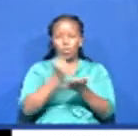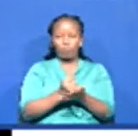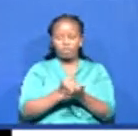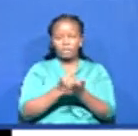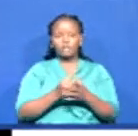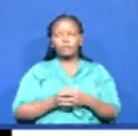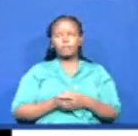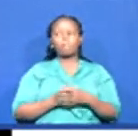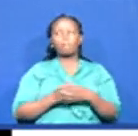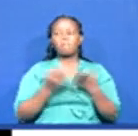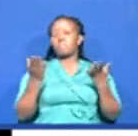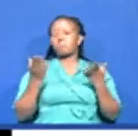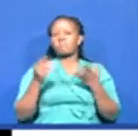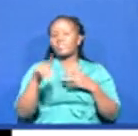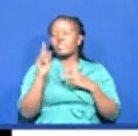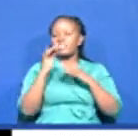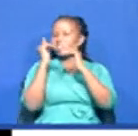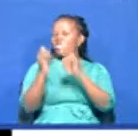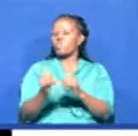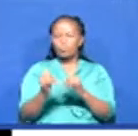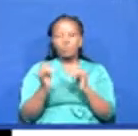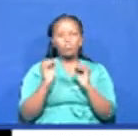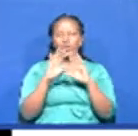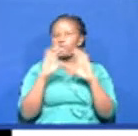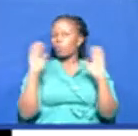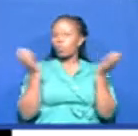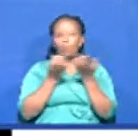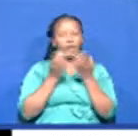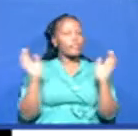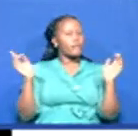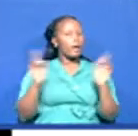So nothing new globally, but new to us.